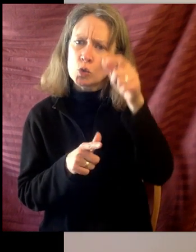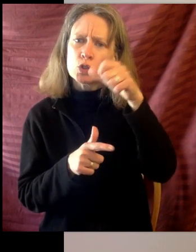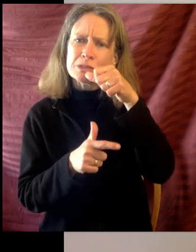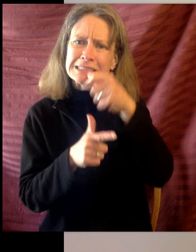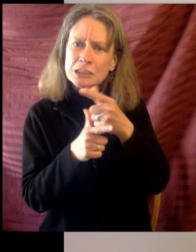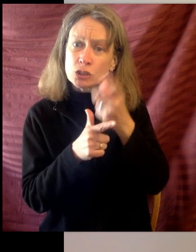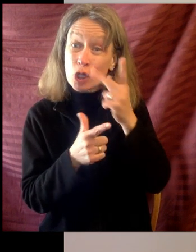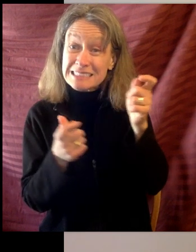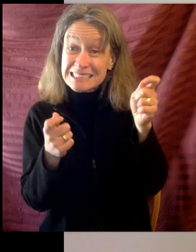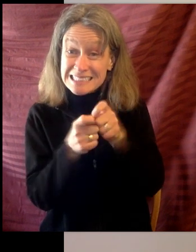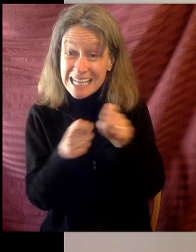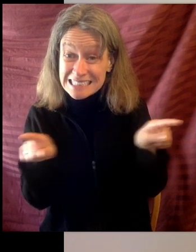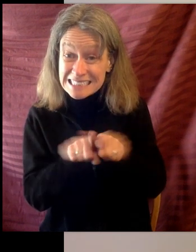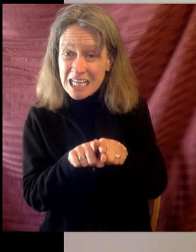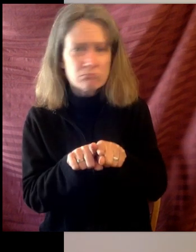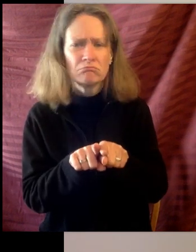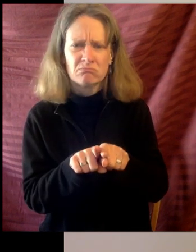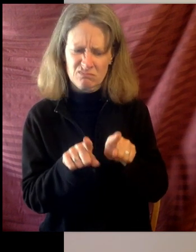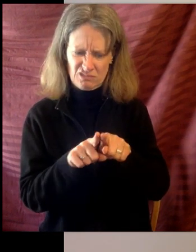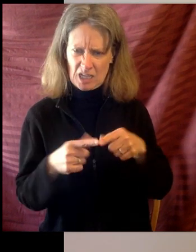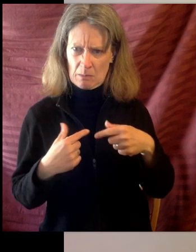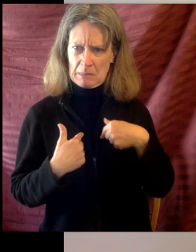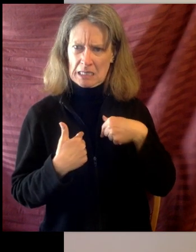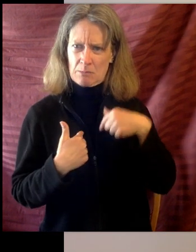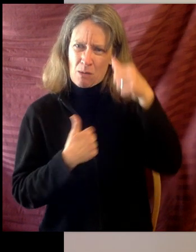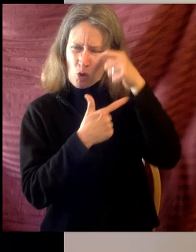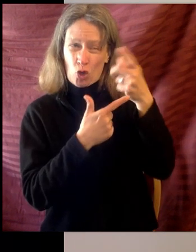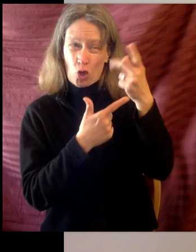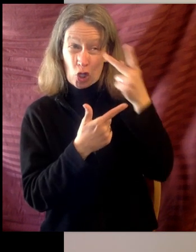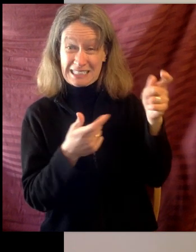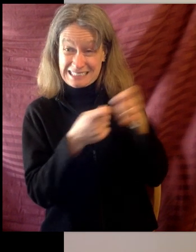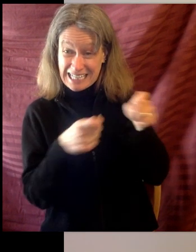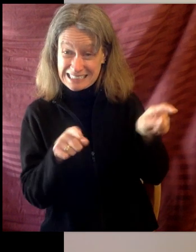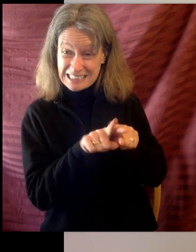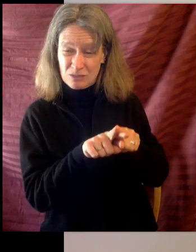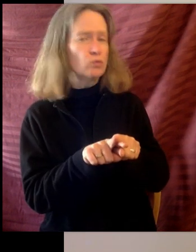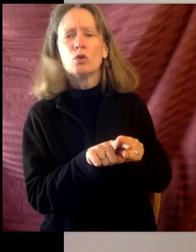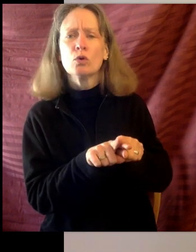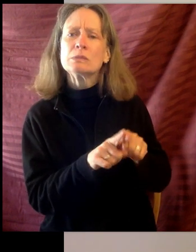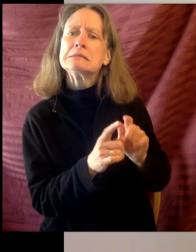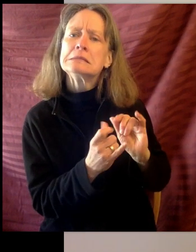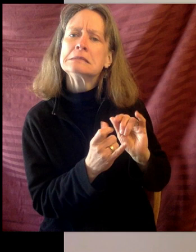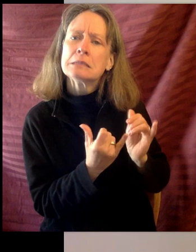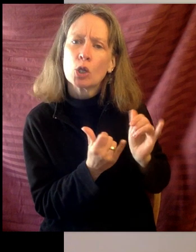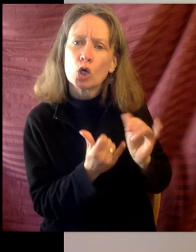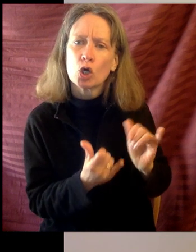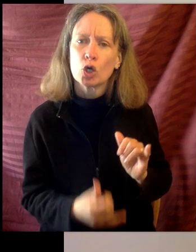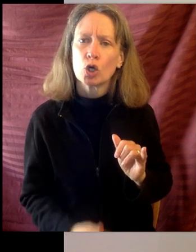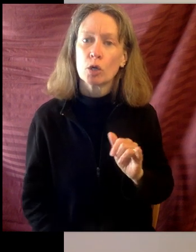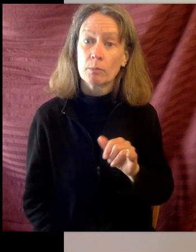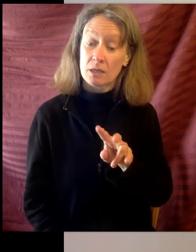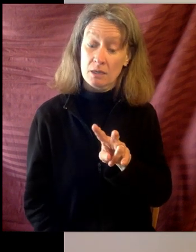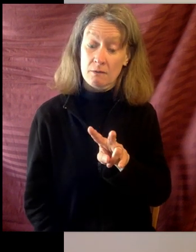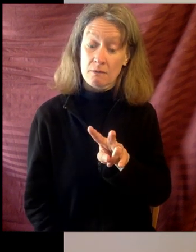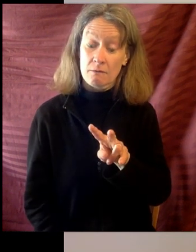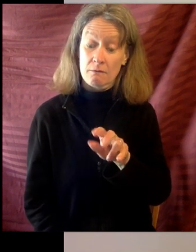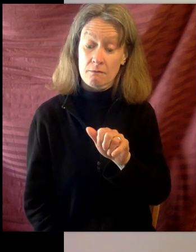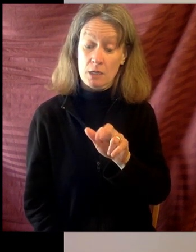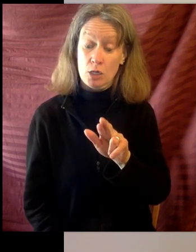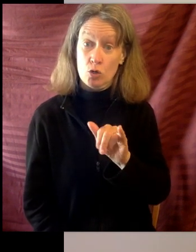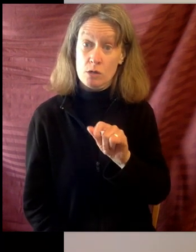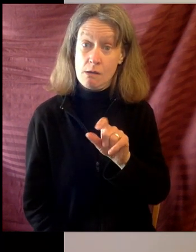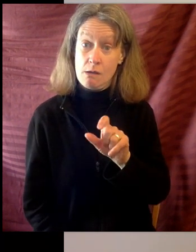I don't either. That variation is normal and it's good. The good variation, the